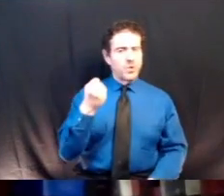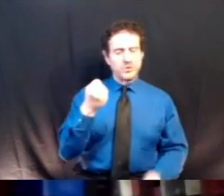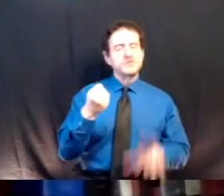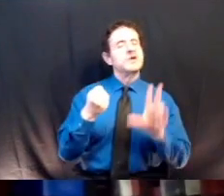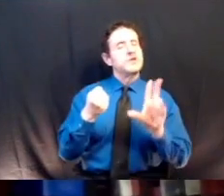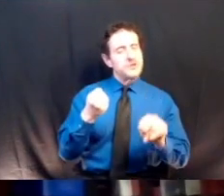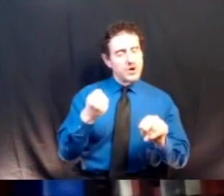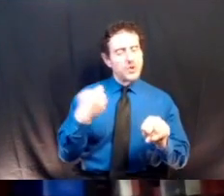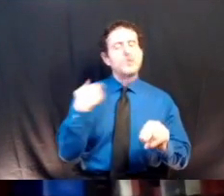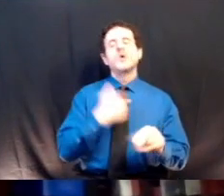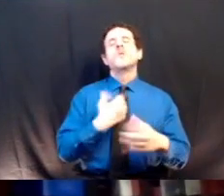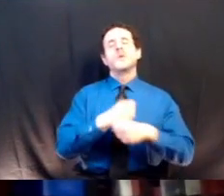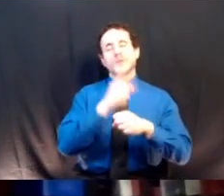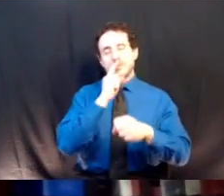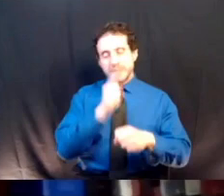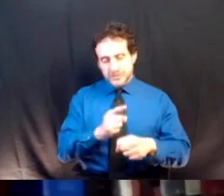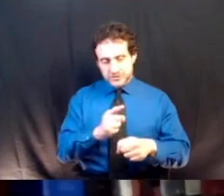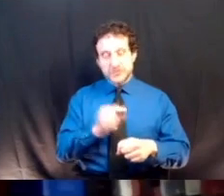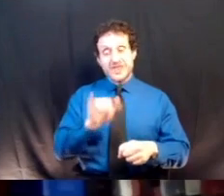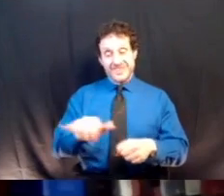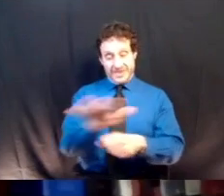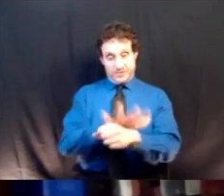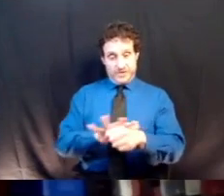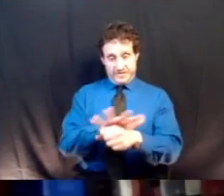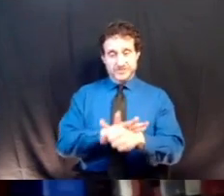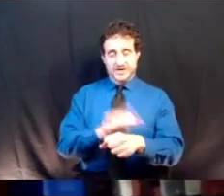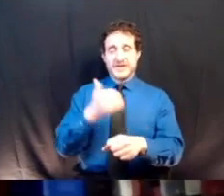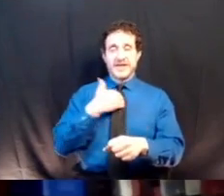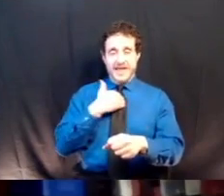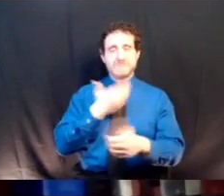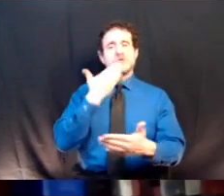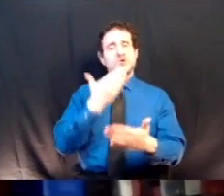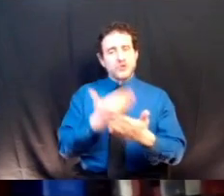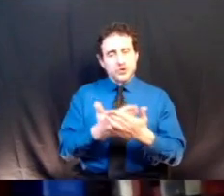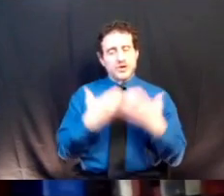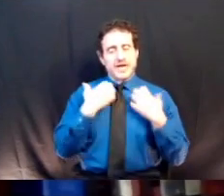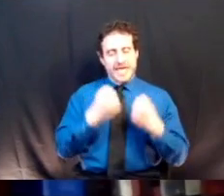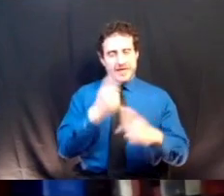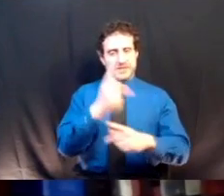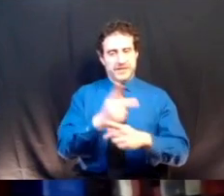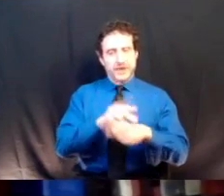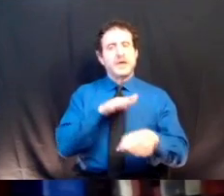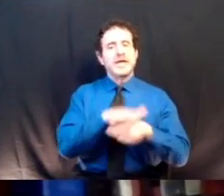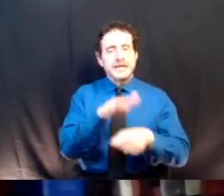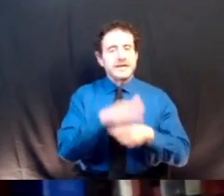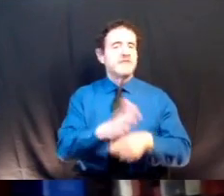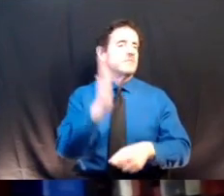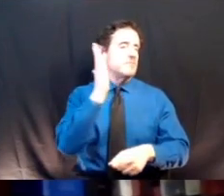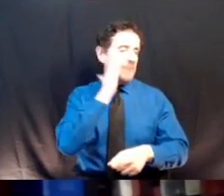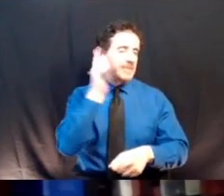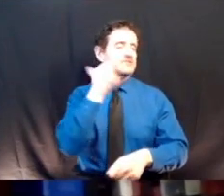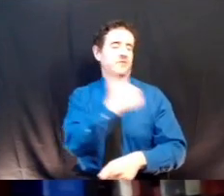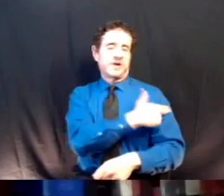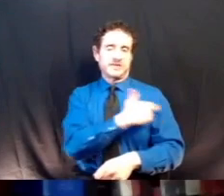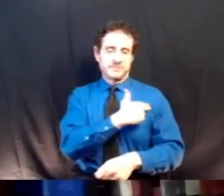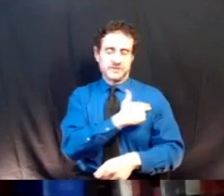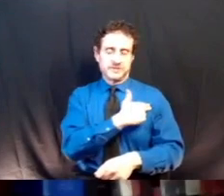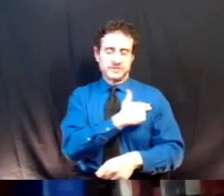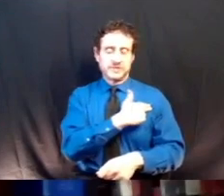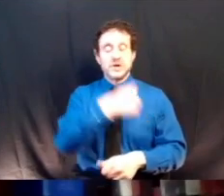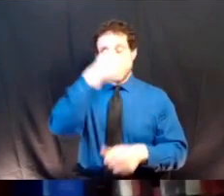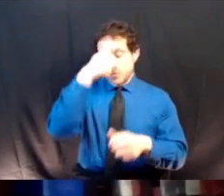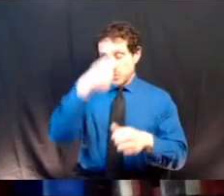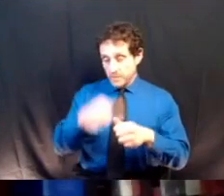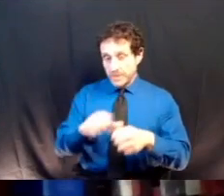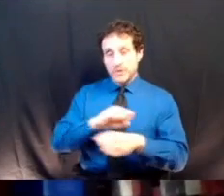has access to healthcare. Remember, in addition to the COVID-19 patients that go into hospitals, you also